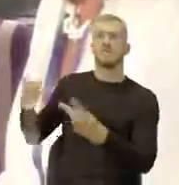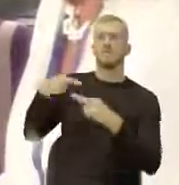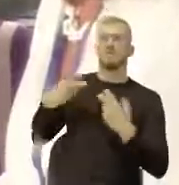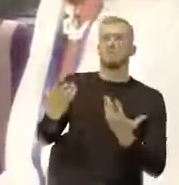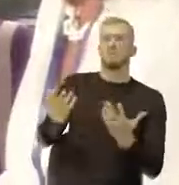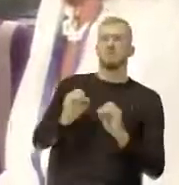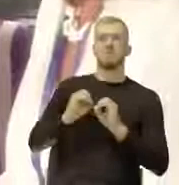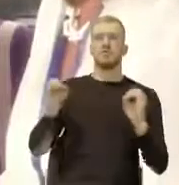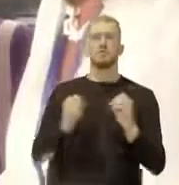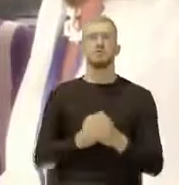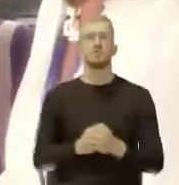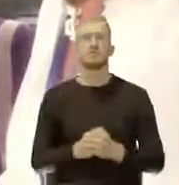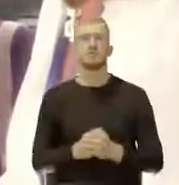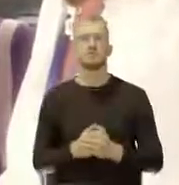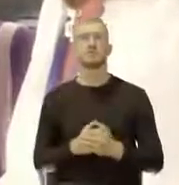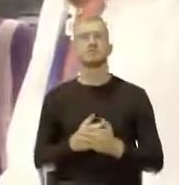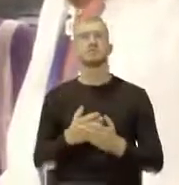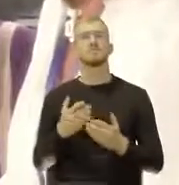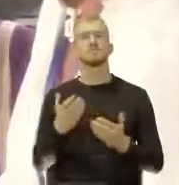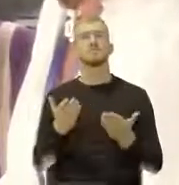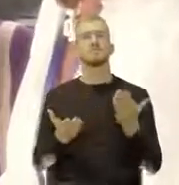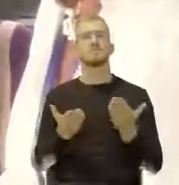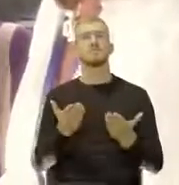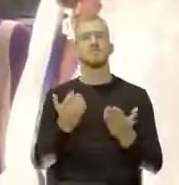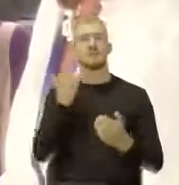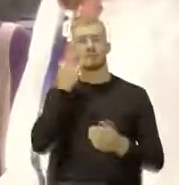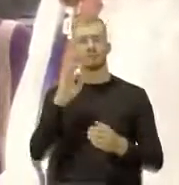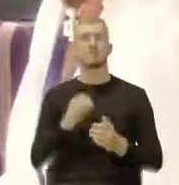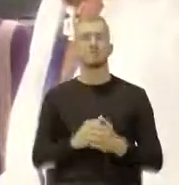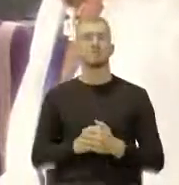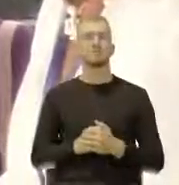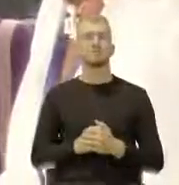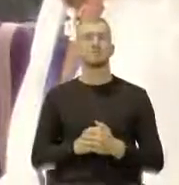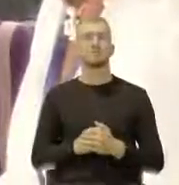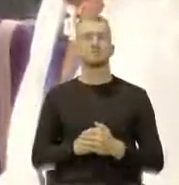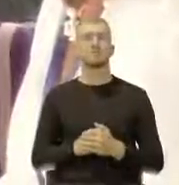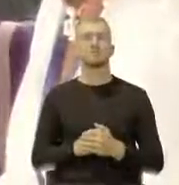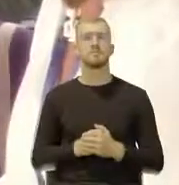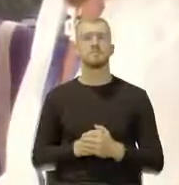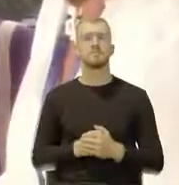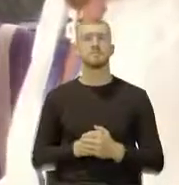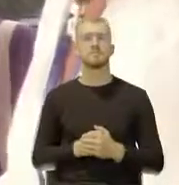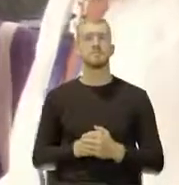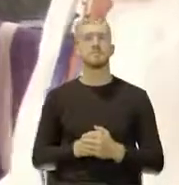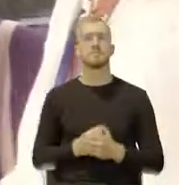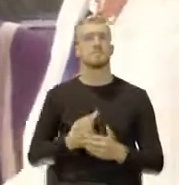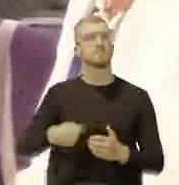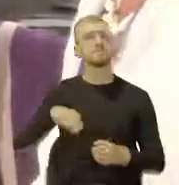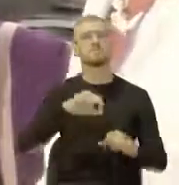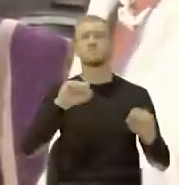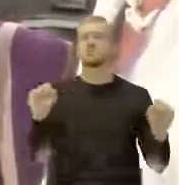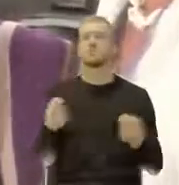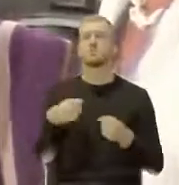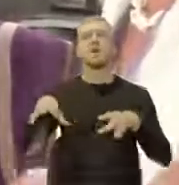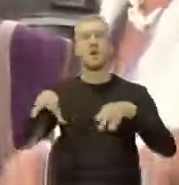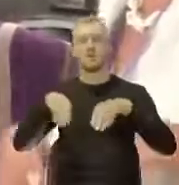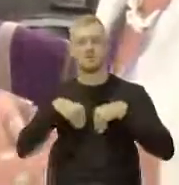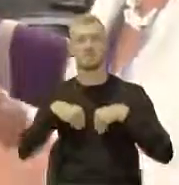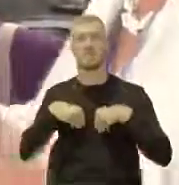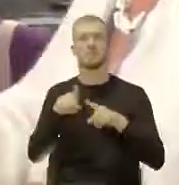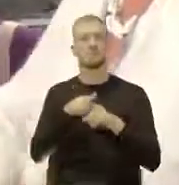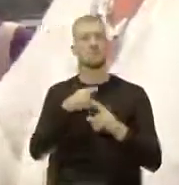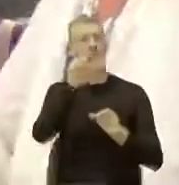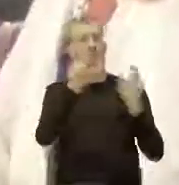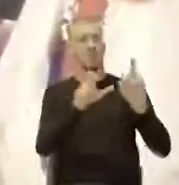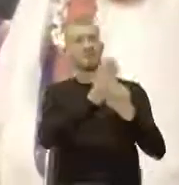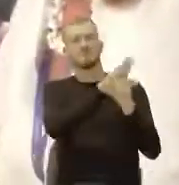invest in including them in whatever city they are living in. They are citizens of the world, so that we have to